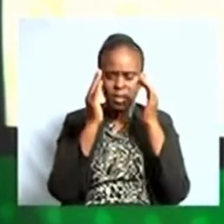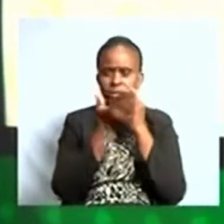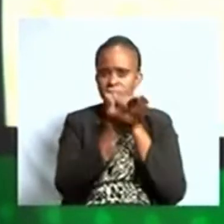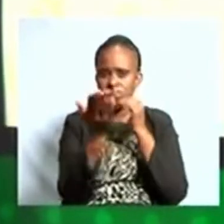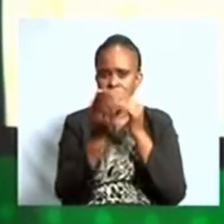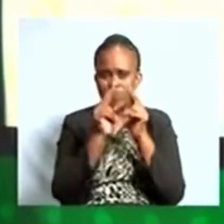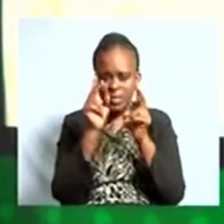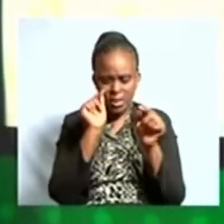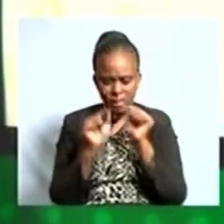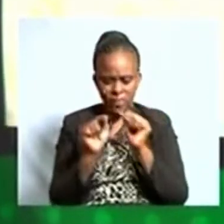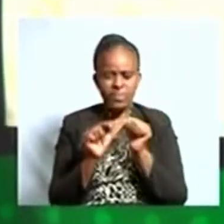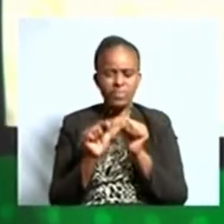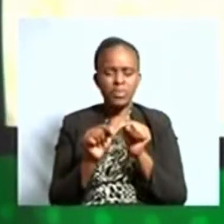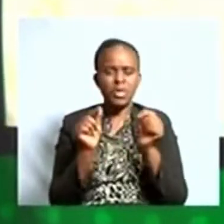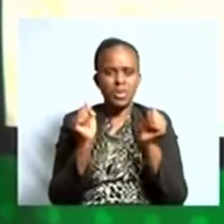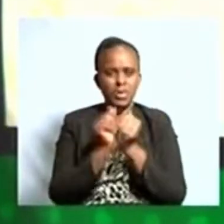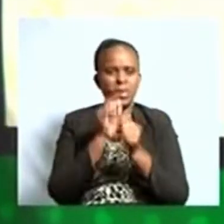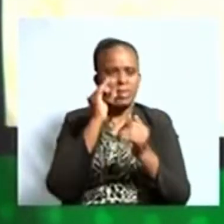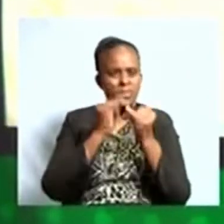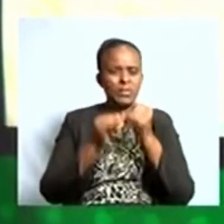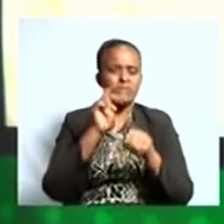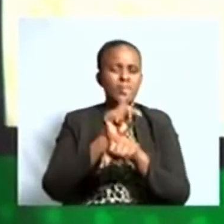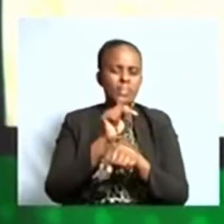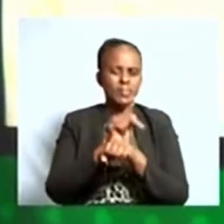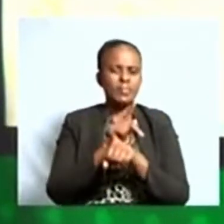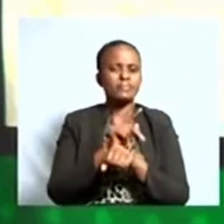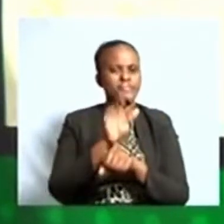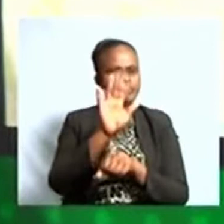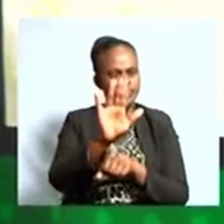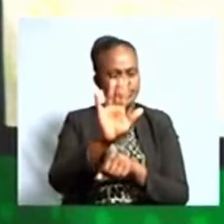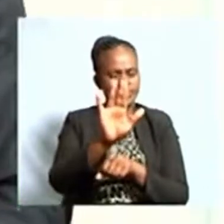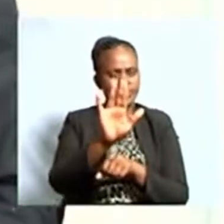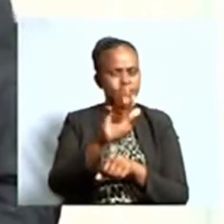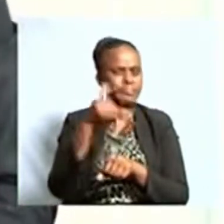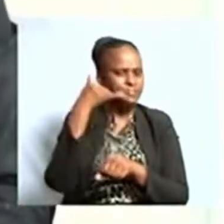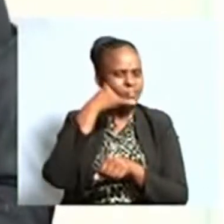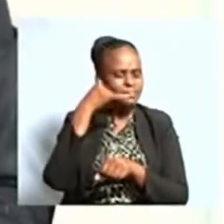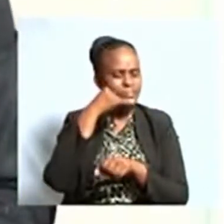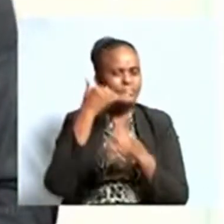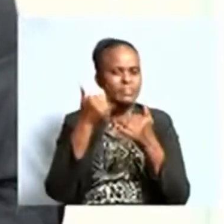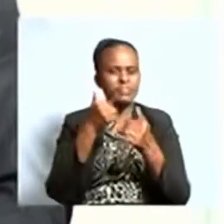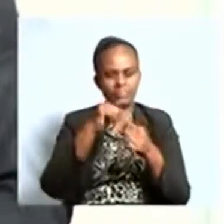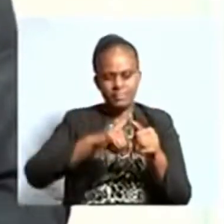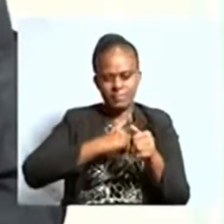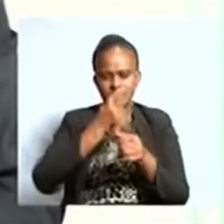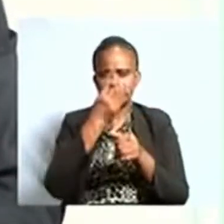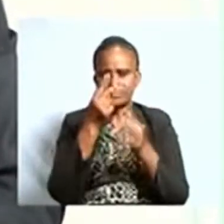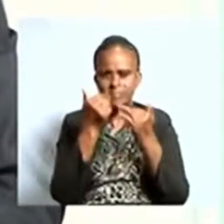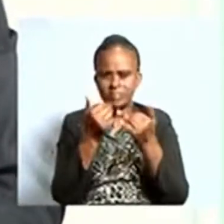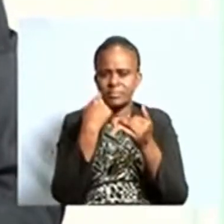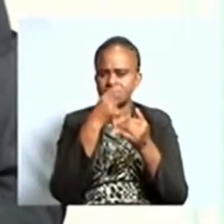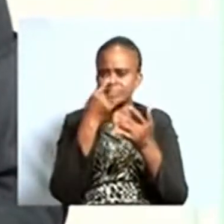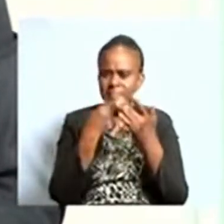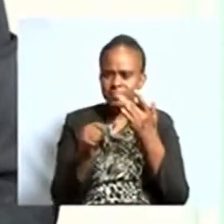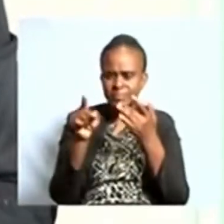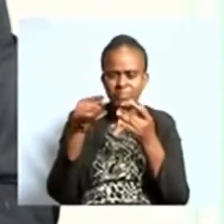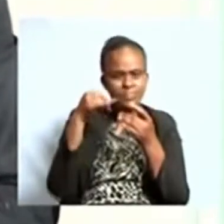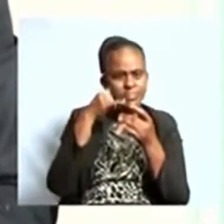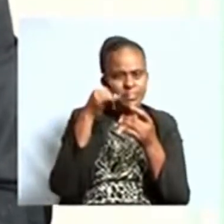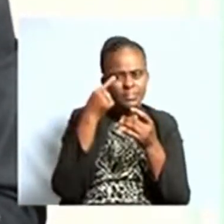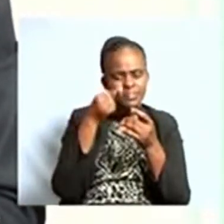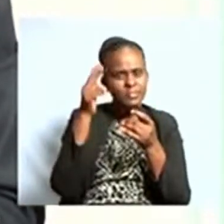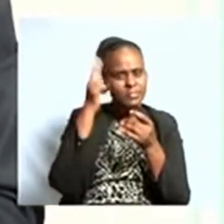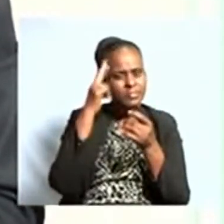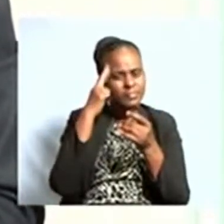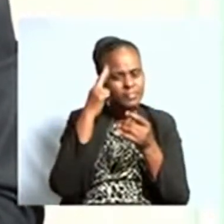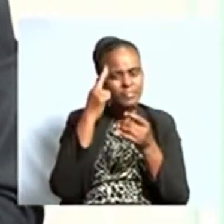pretty soon in terms of finishing the project. Let's get to our phone lines and see who is on the line. Remember,